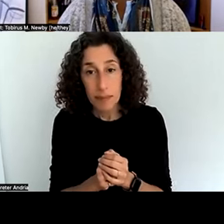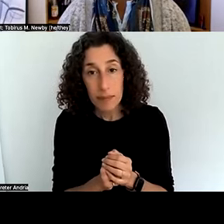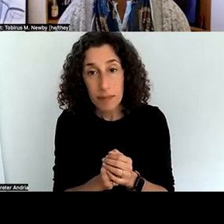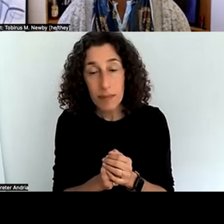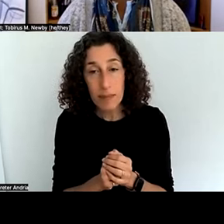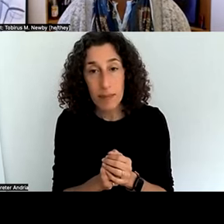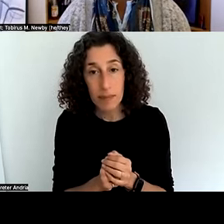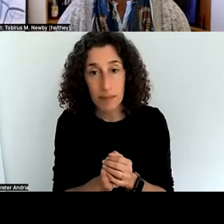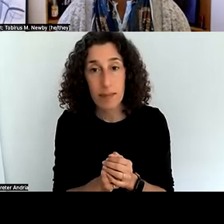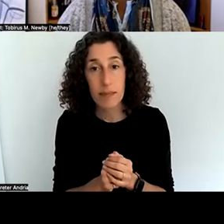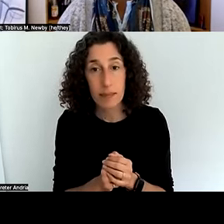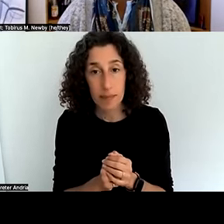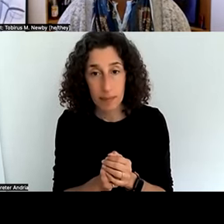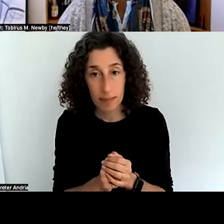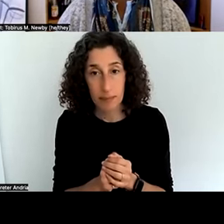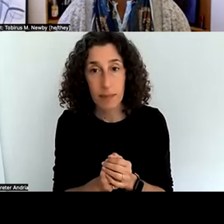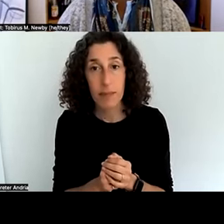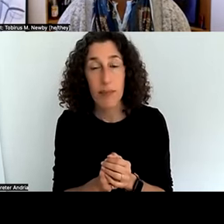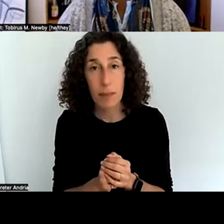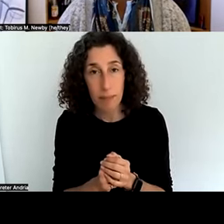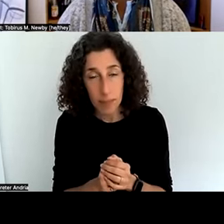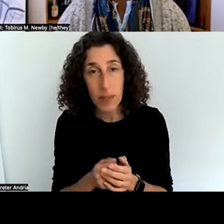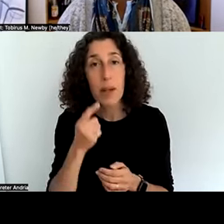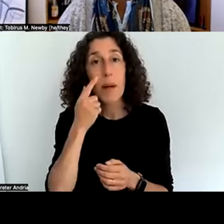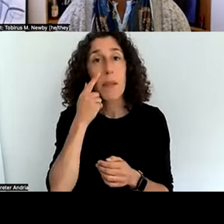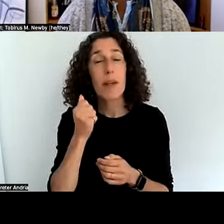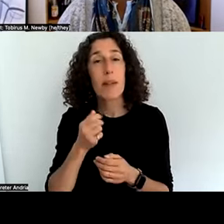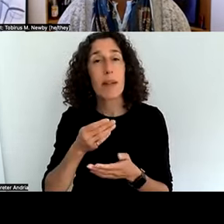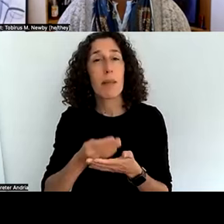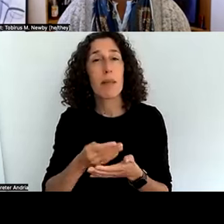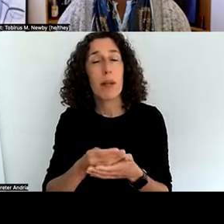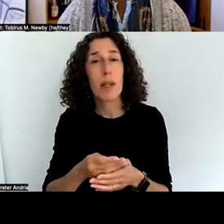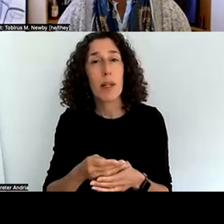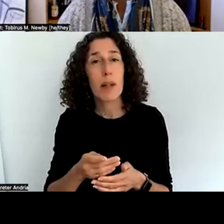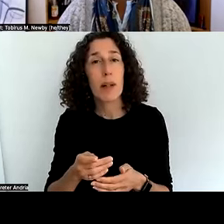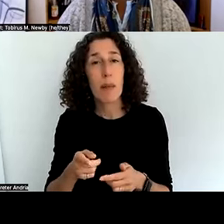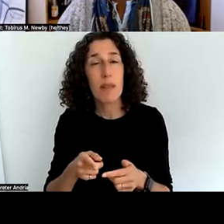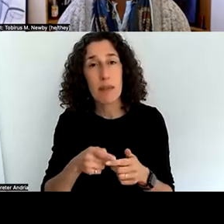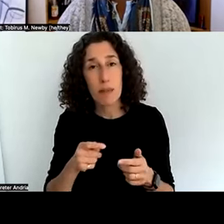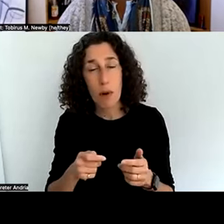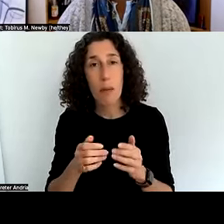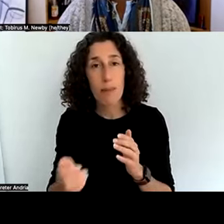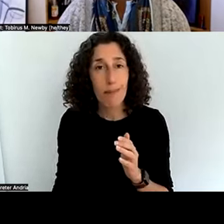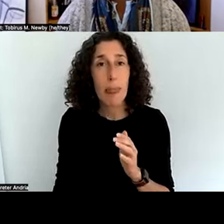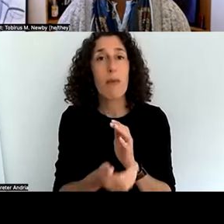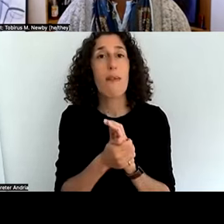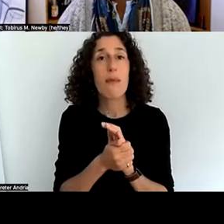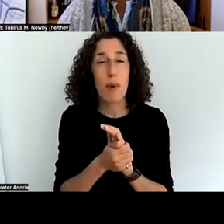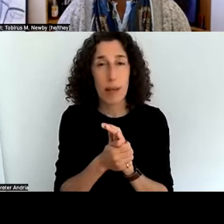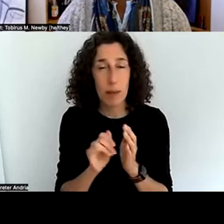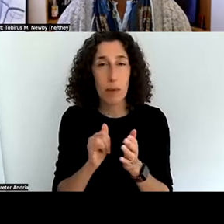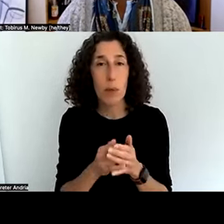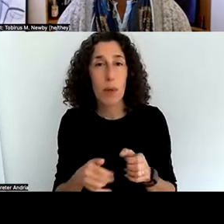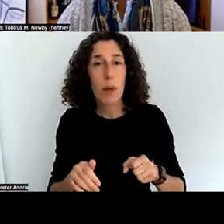a referendum, you know what I mean? Like, that has expanded, like, our services and that kind of thing. But that's, like,